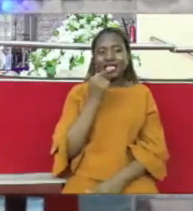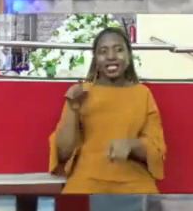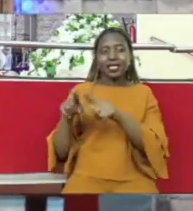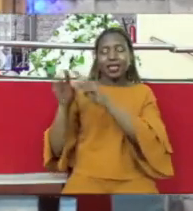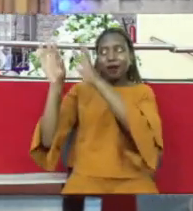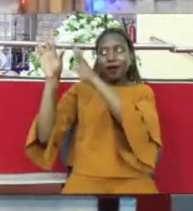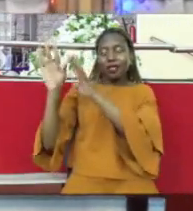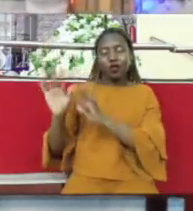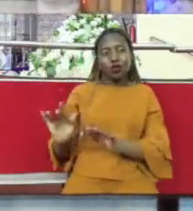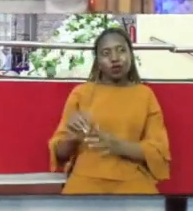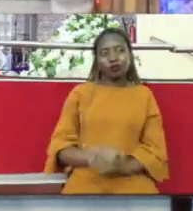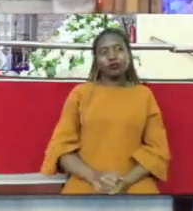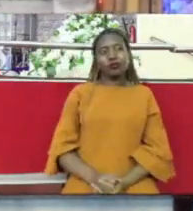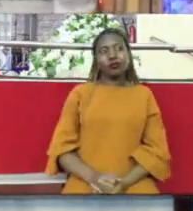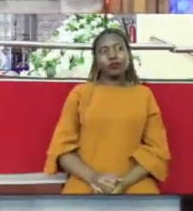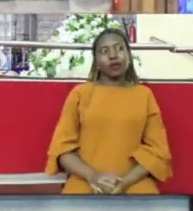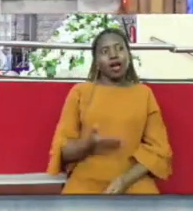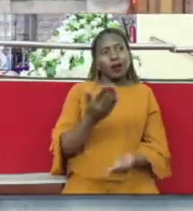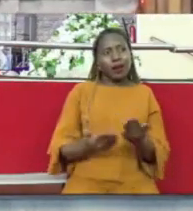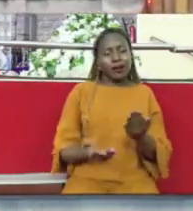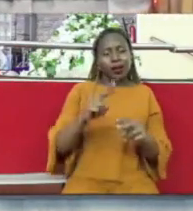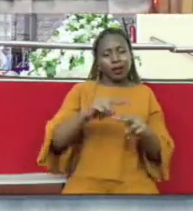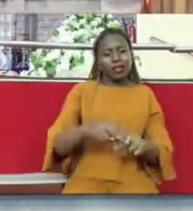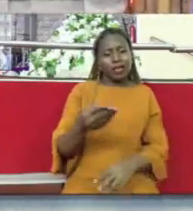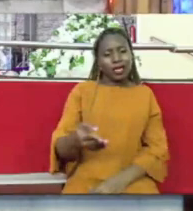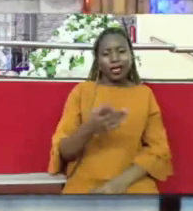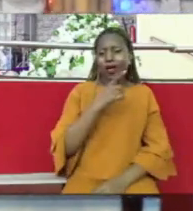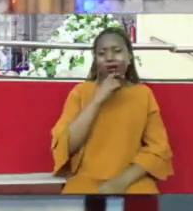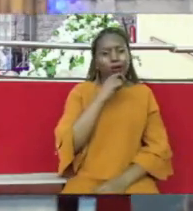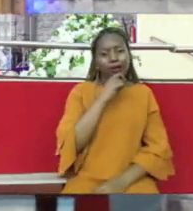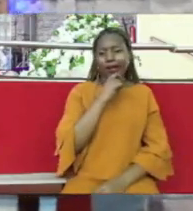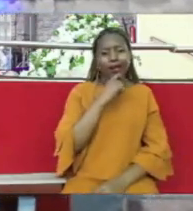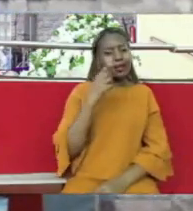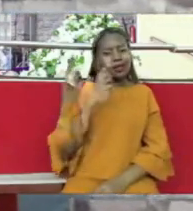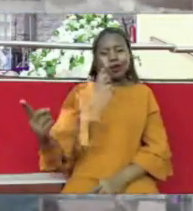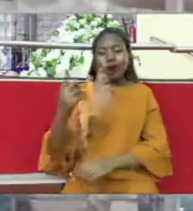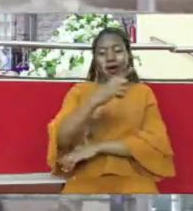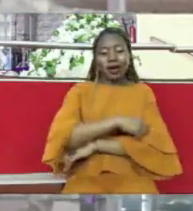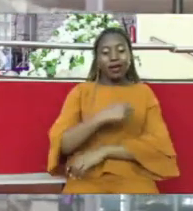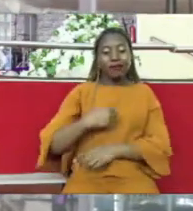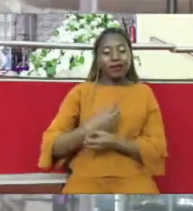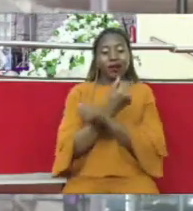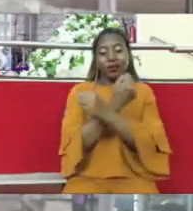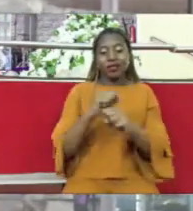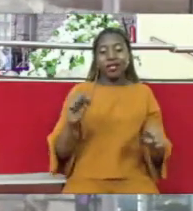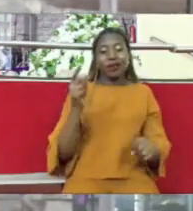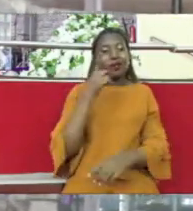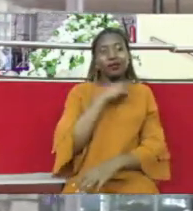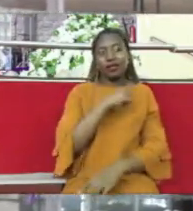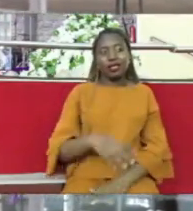are wondering, there was a day I got born again. There was a day I was being used of the